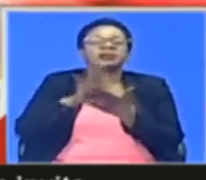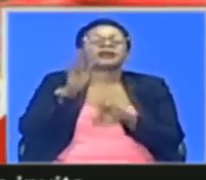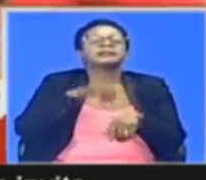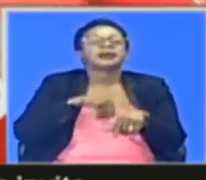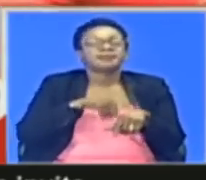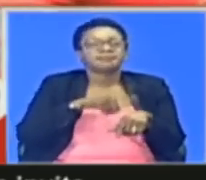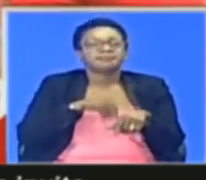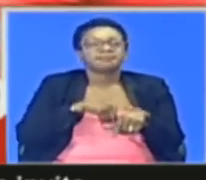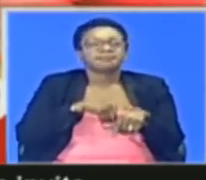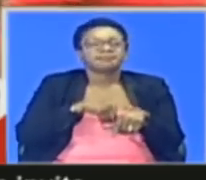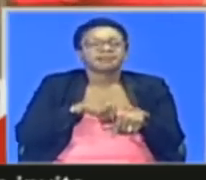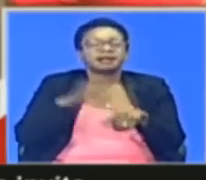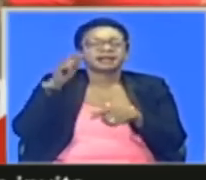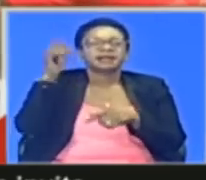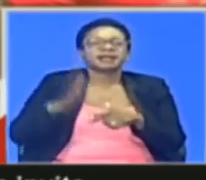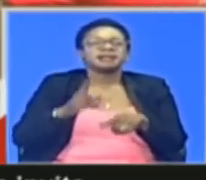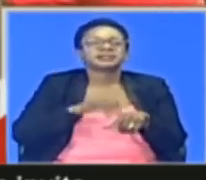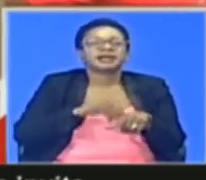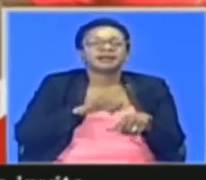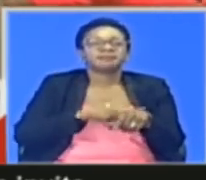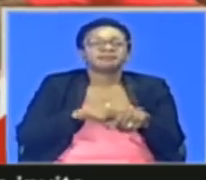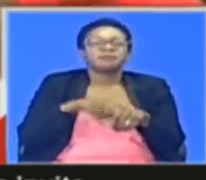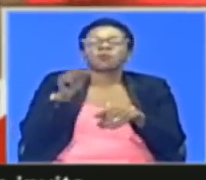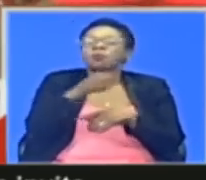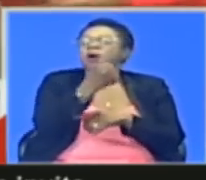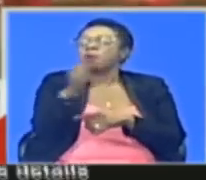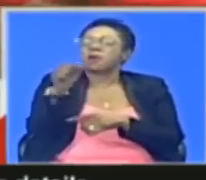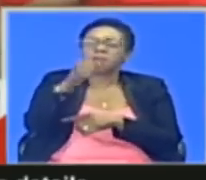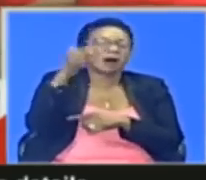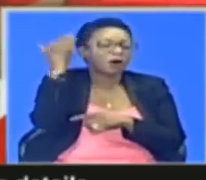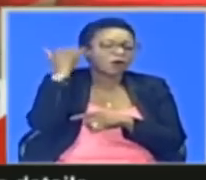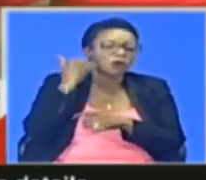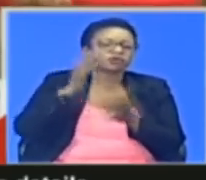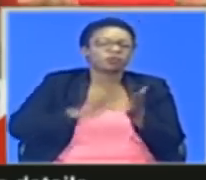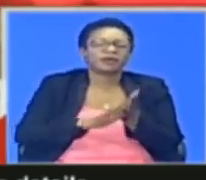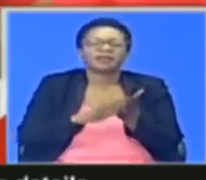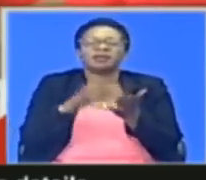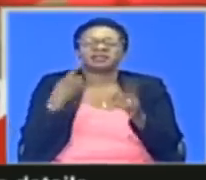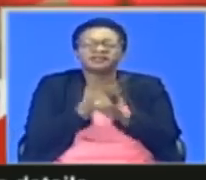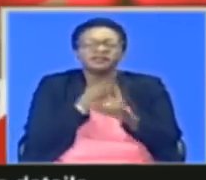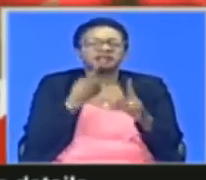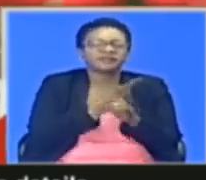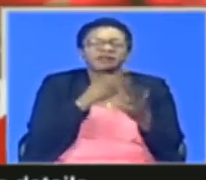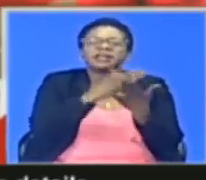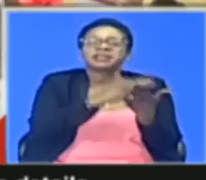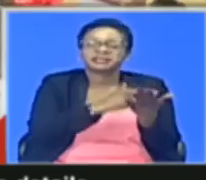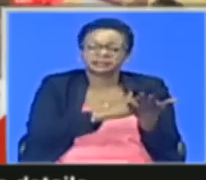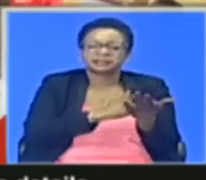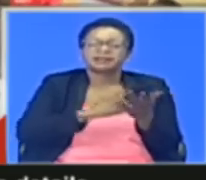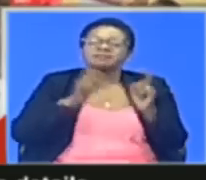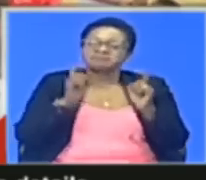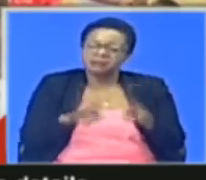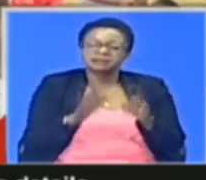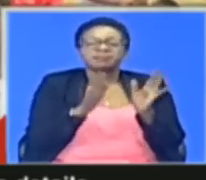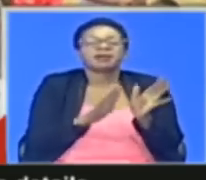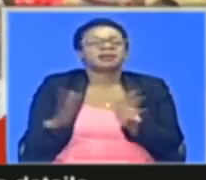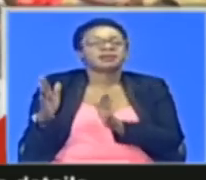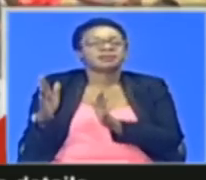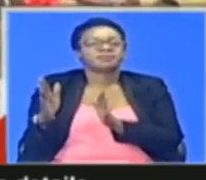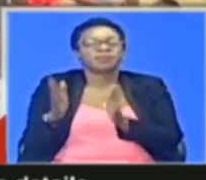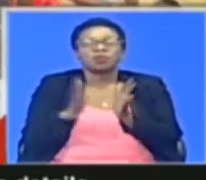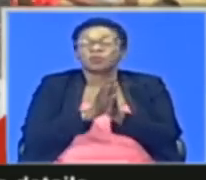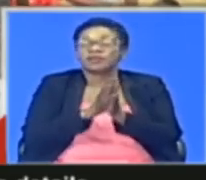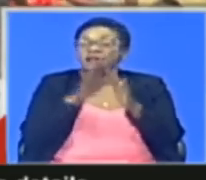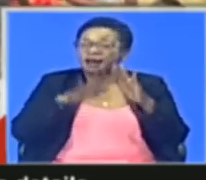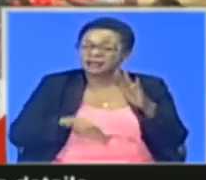muda wa Kenya kumangamanga kotini na makesi. Sasa wachipange. With less than 3 weeks to the